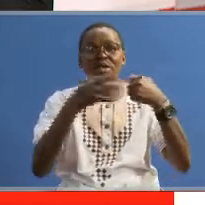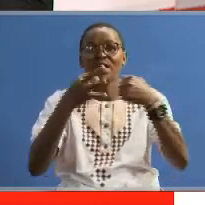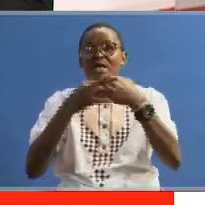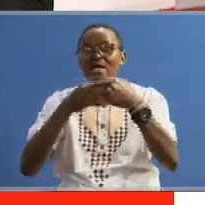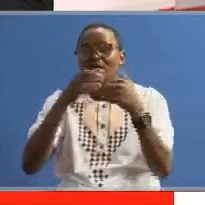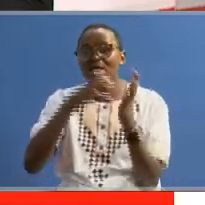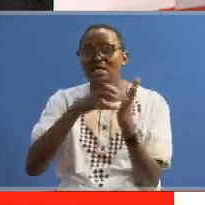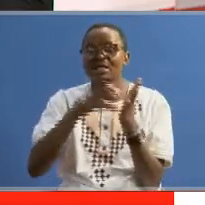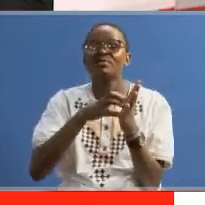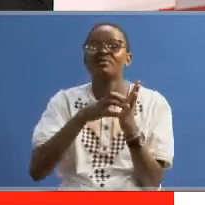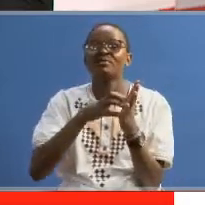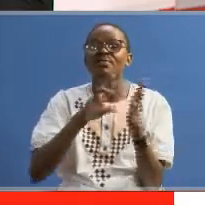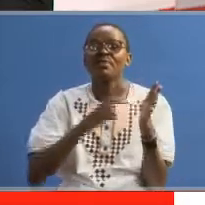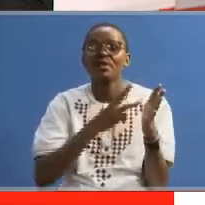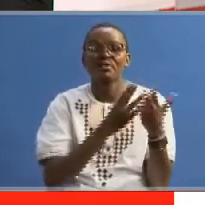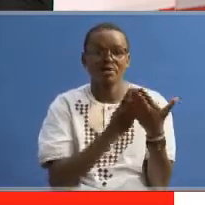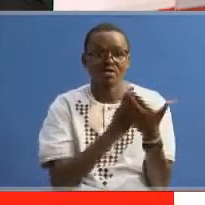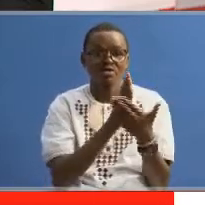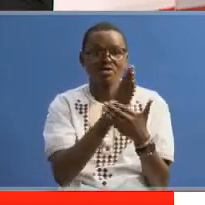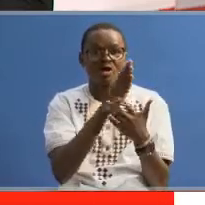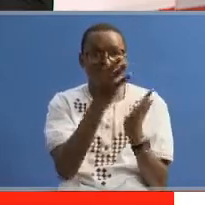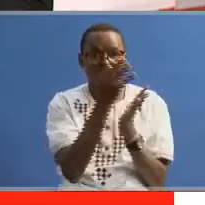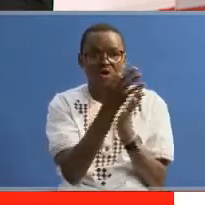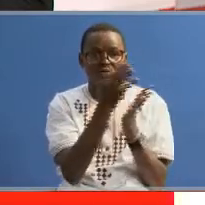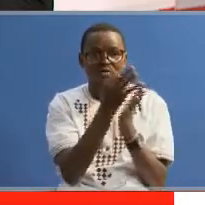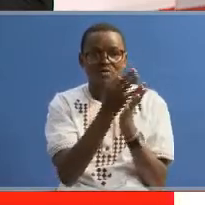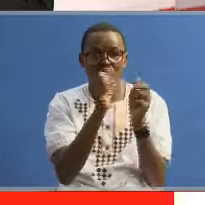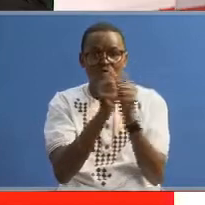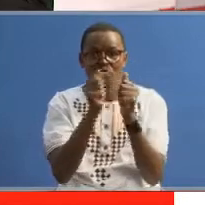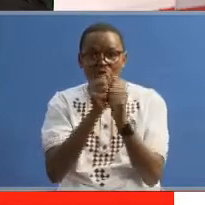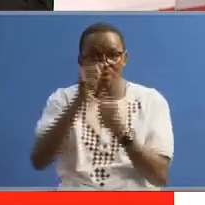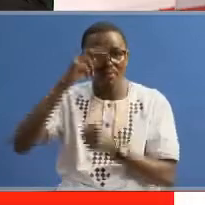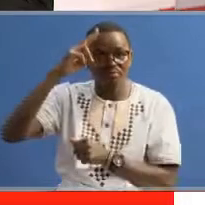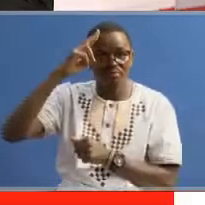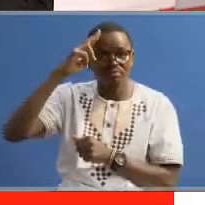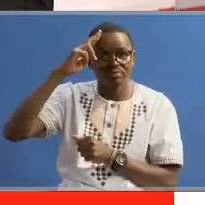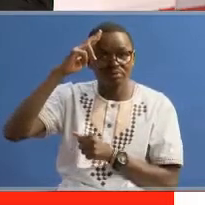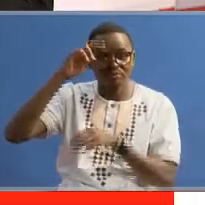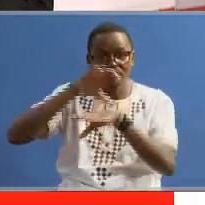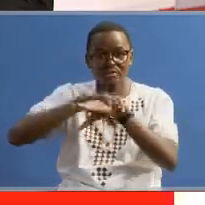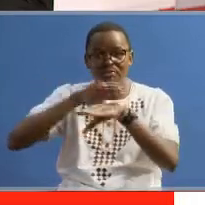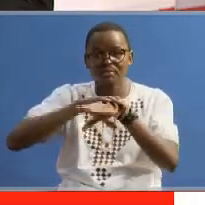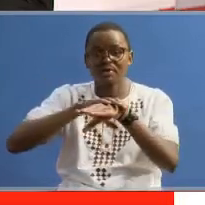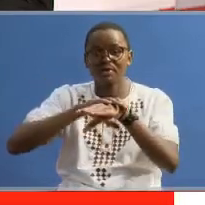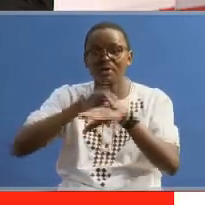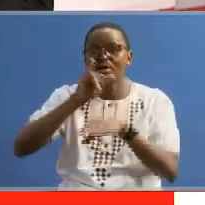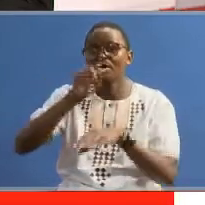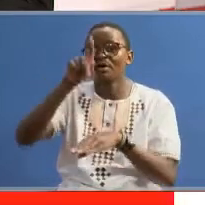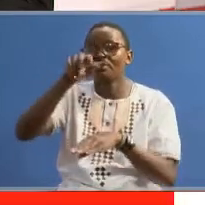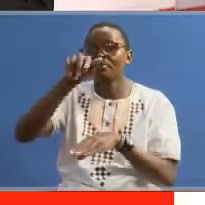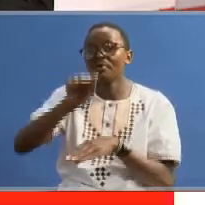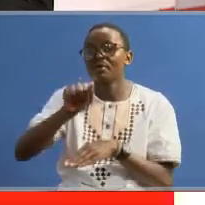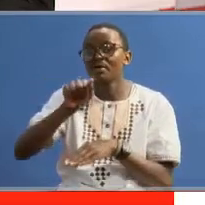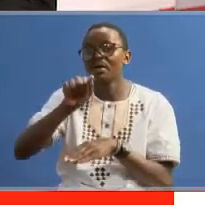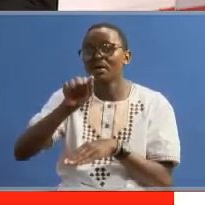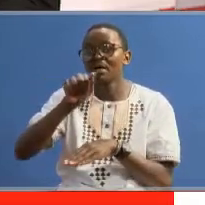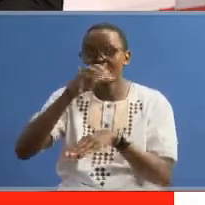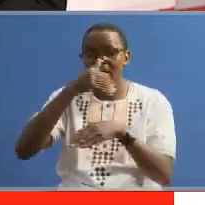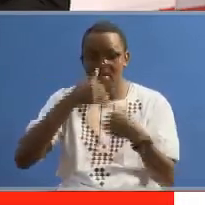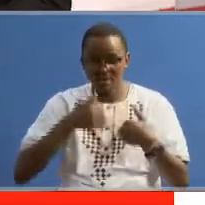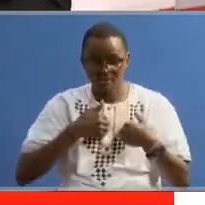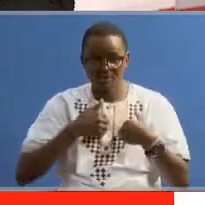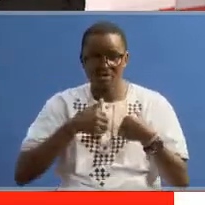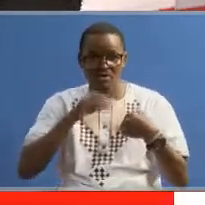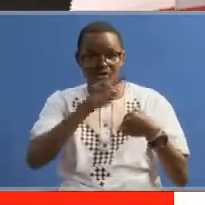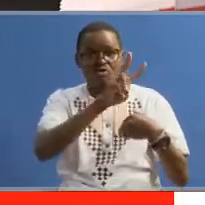cases, we went through the files and followed up even with police to find out an IPOA where these cases had reached. And